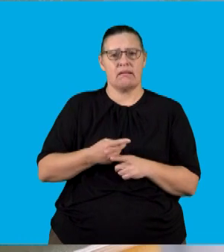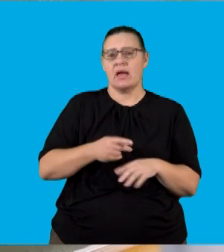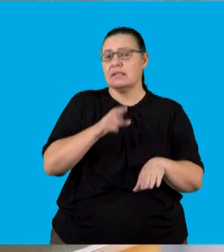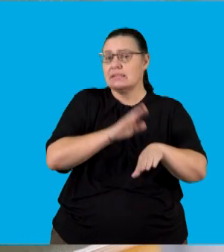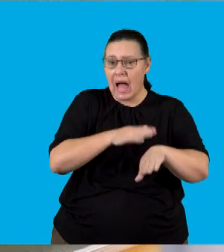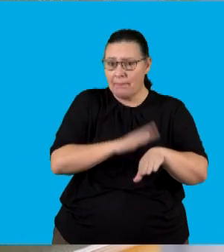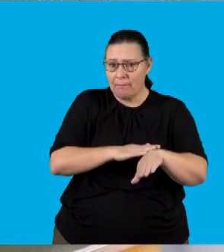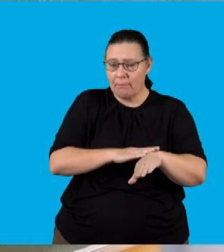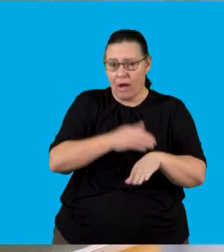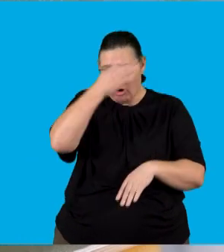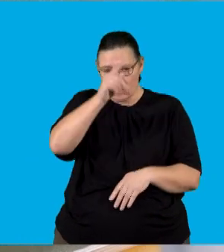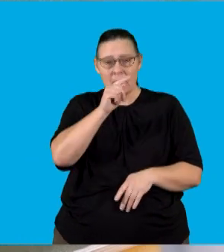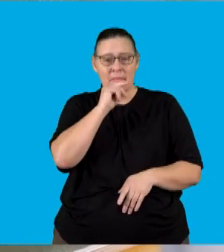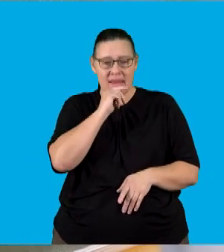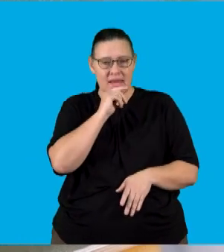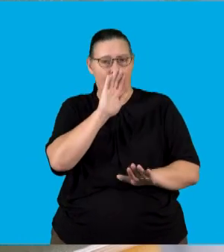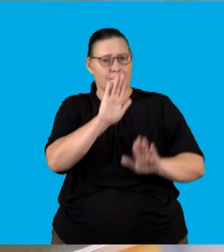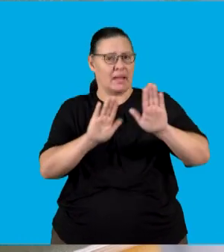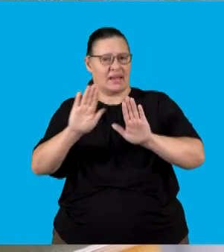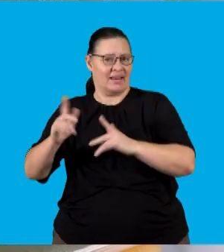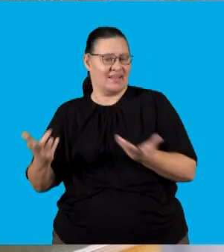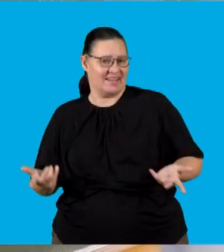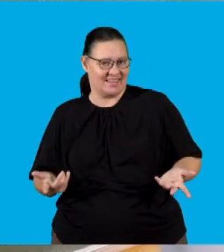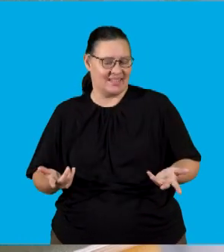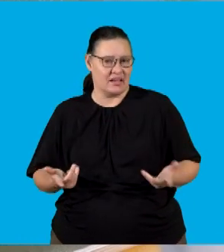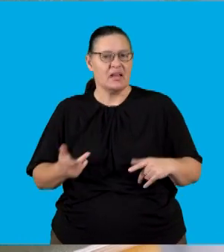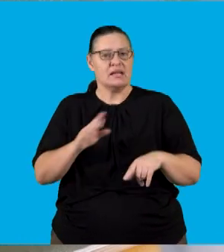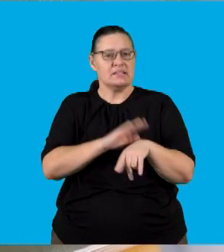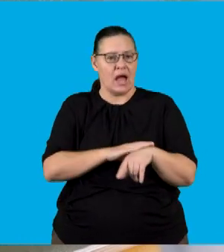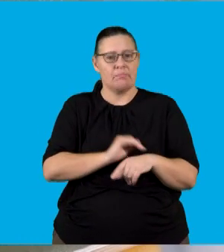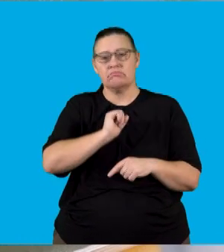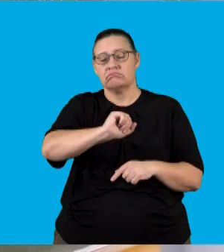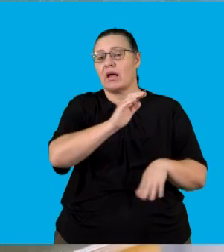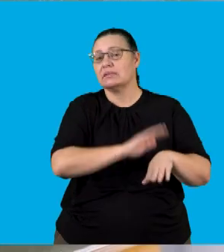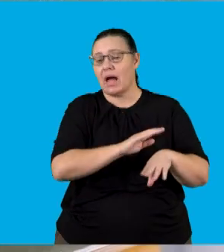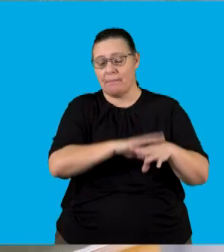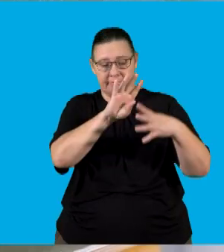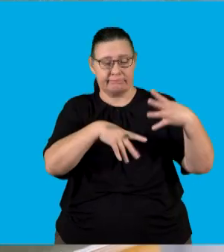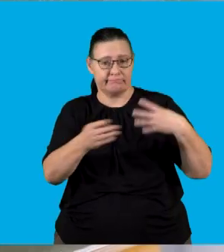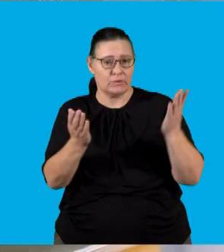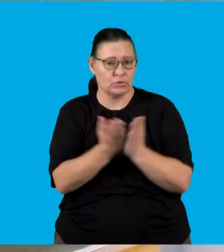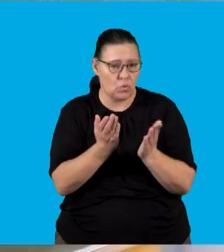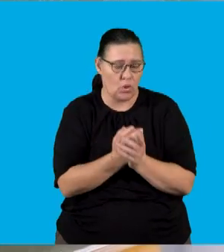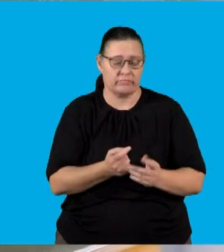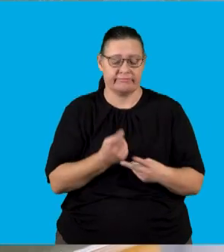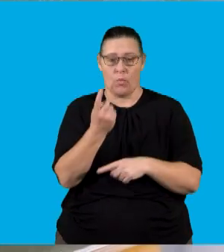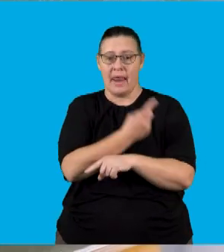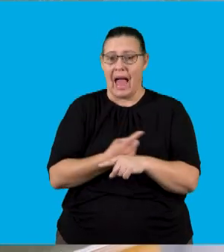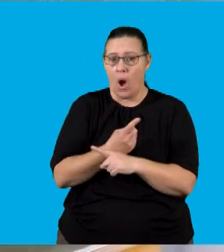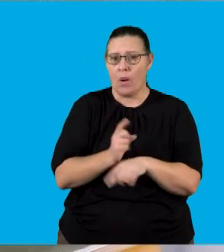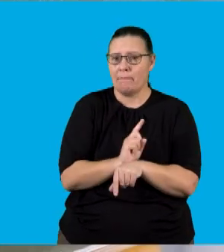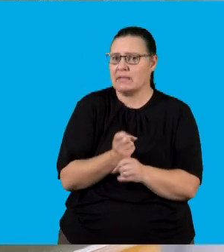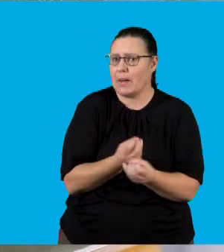of time is a pattern itself. The time allocation for your school periods, the number of minutes in an